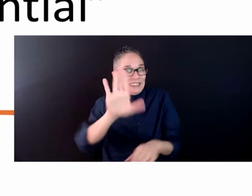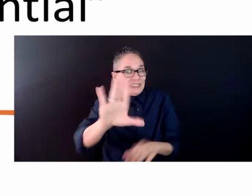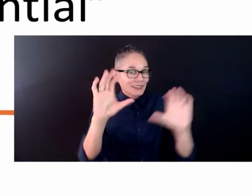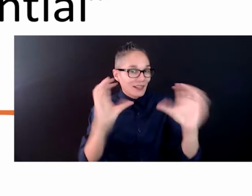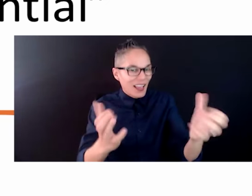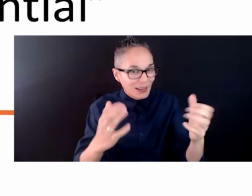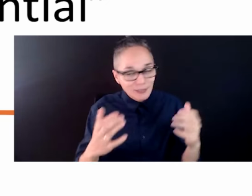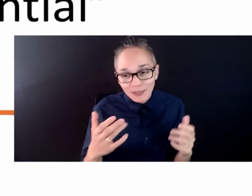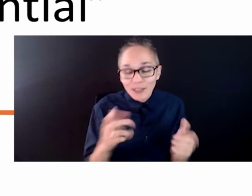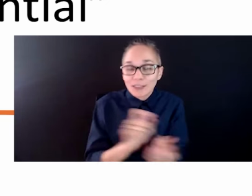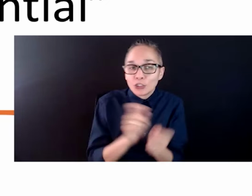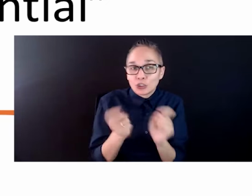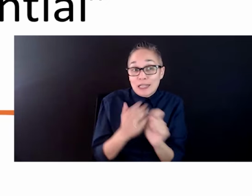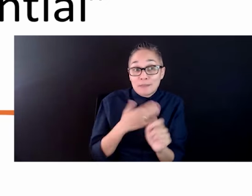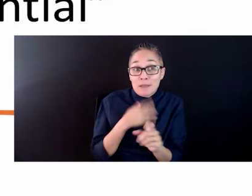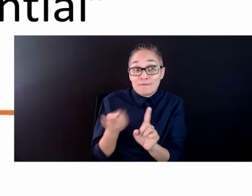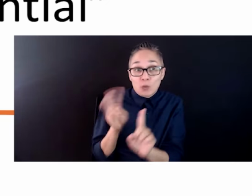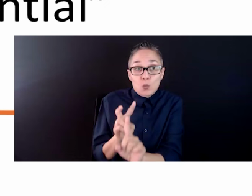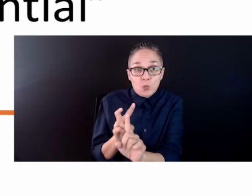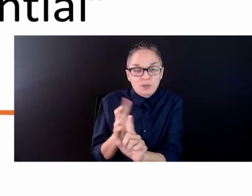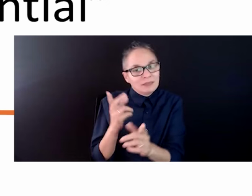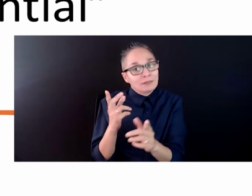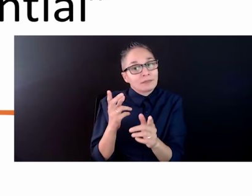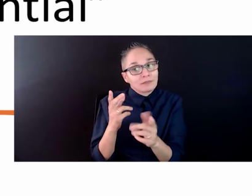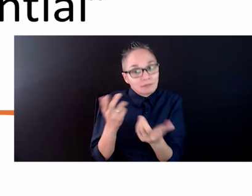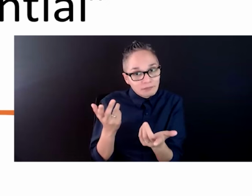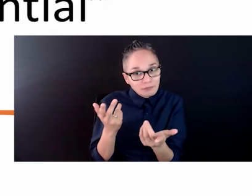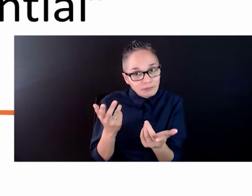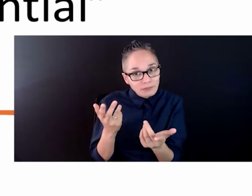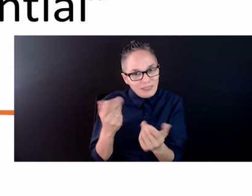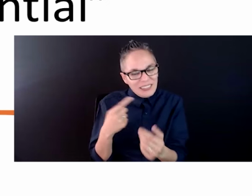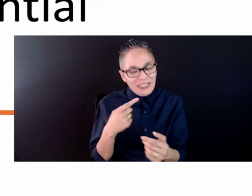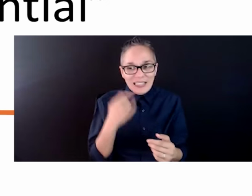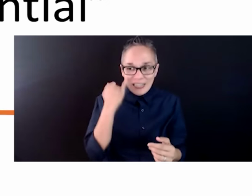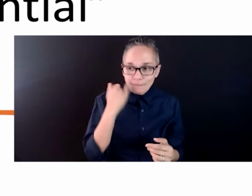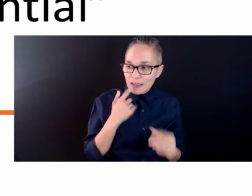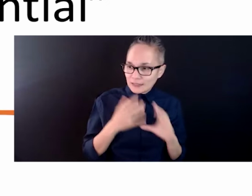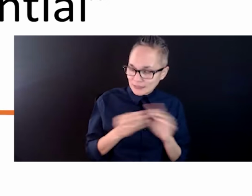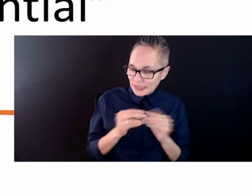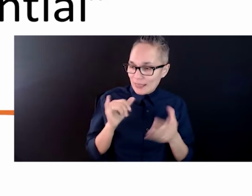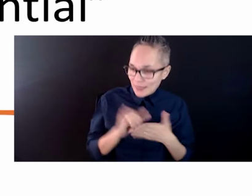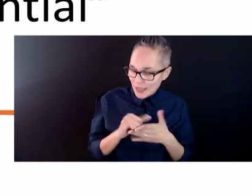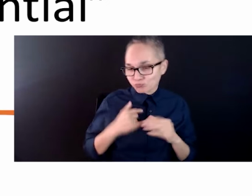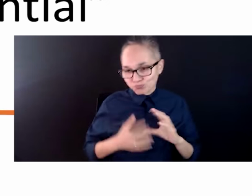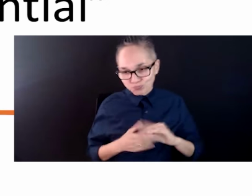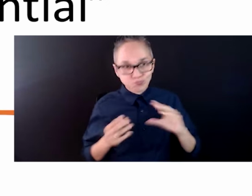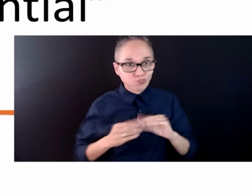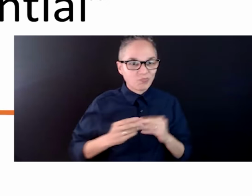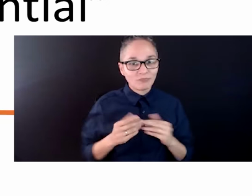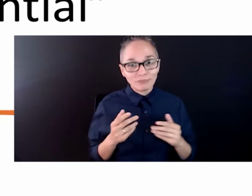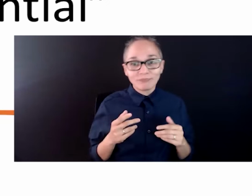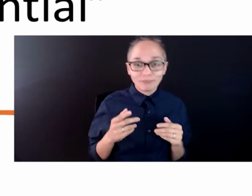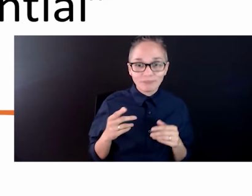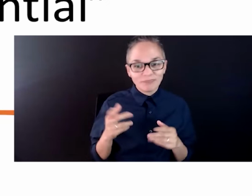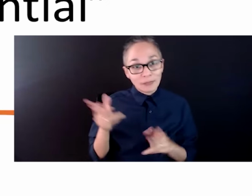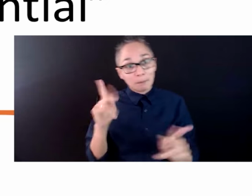So in changing that perception, even though it starts with one, but saying this out loud, and there's, I don't know how many people on Zoom and you